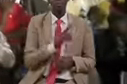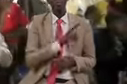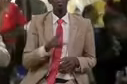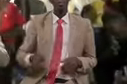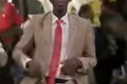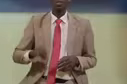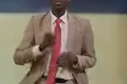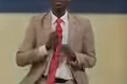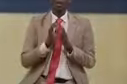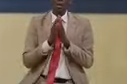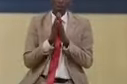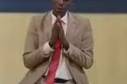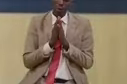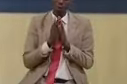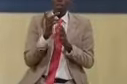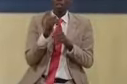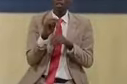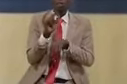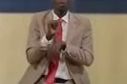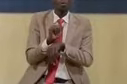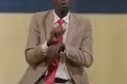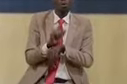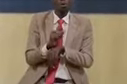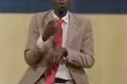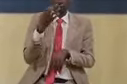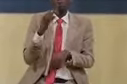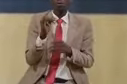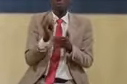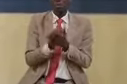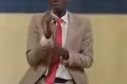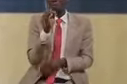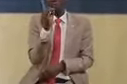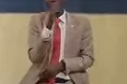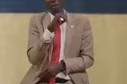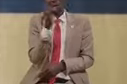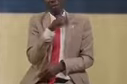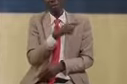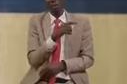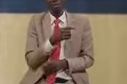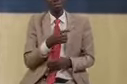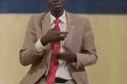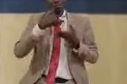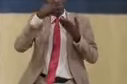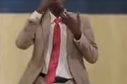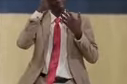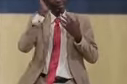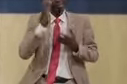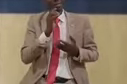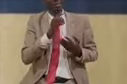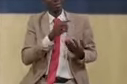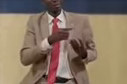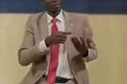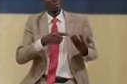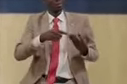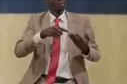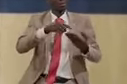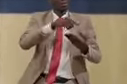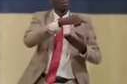the work of that fake lion going about tormenting